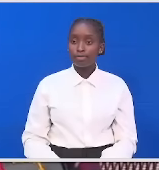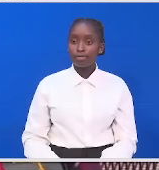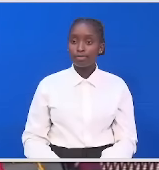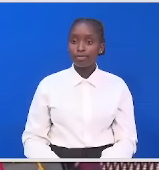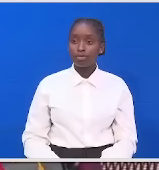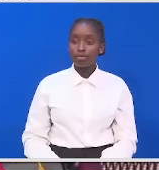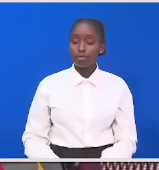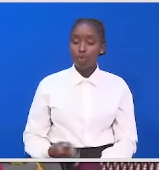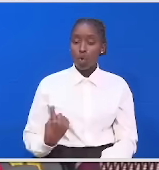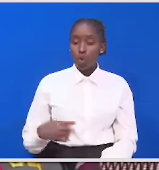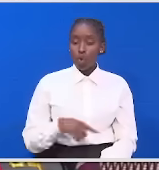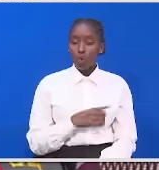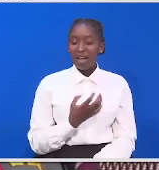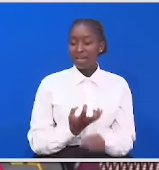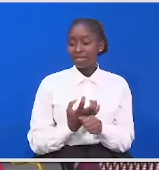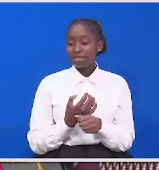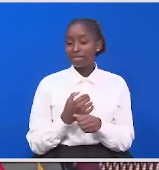trained our people